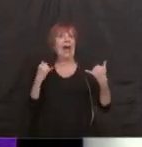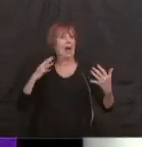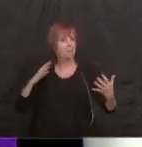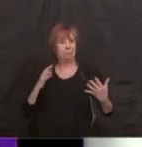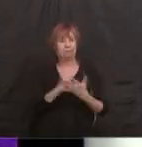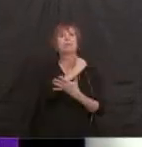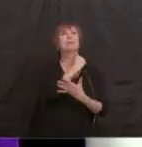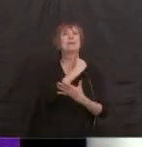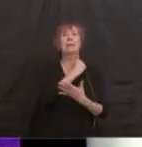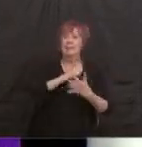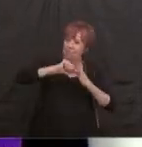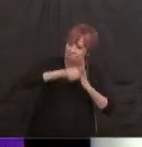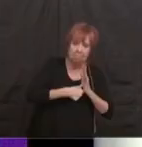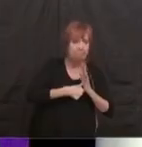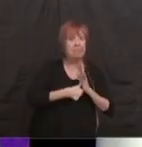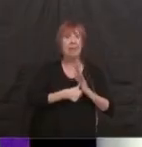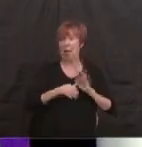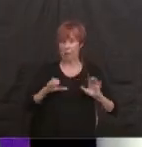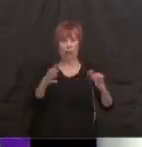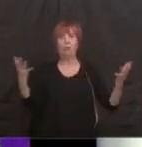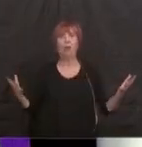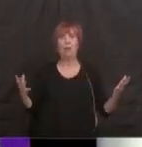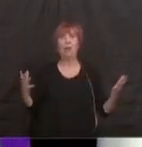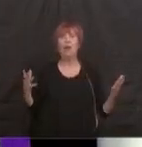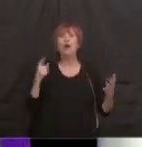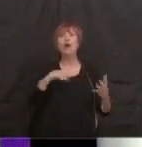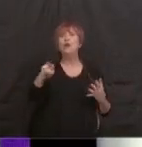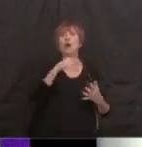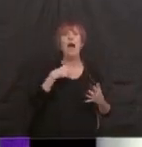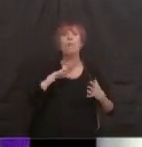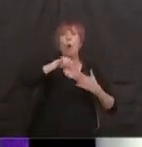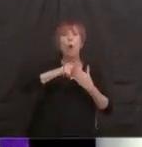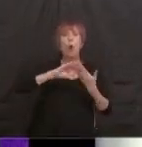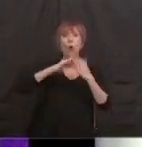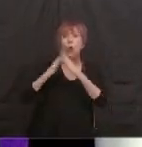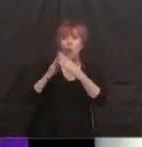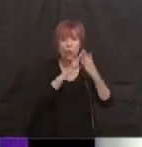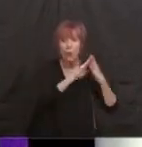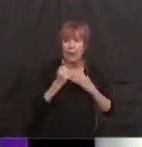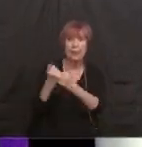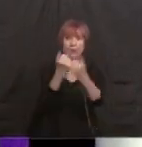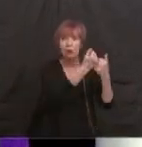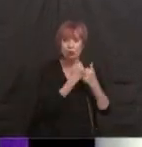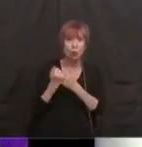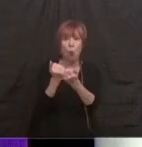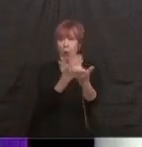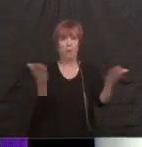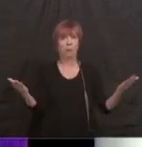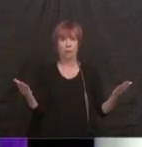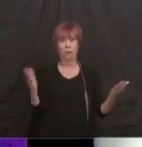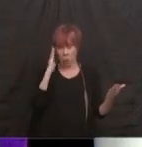into it, highlight it, and let's do it. You have a whole community around that we will support you. You will be